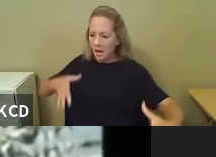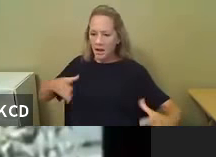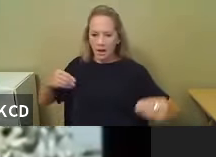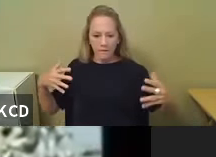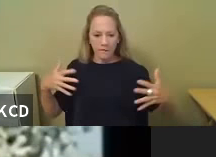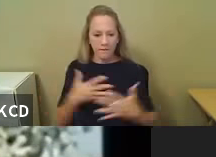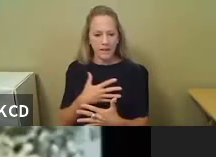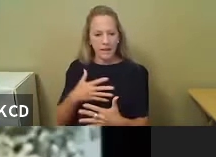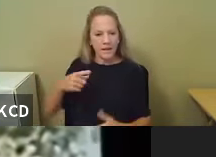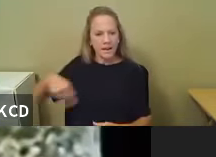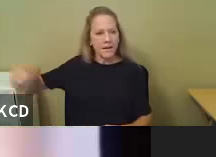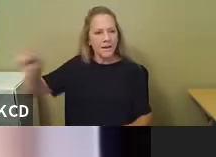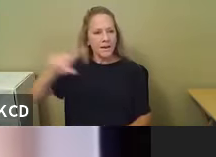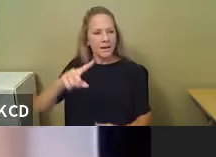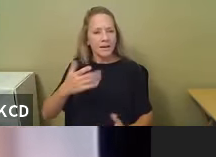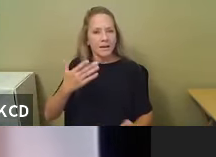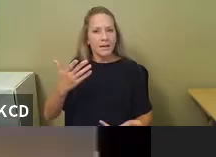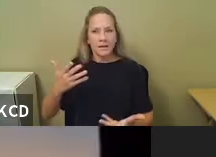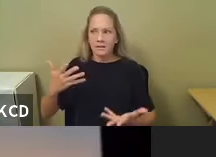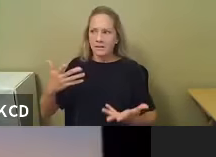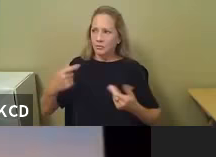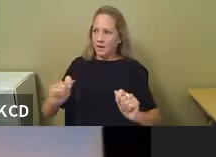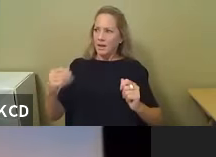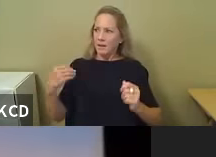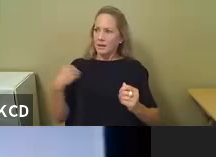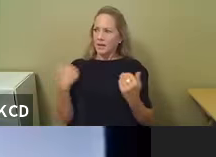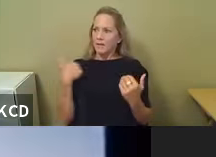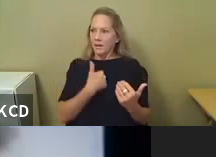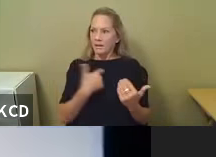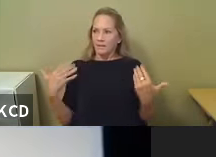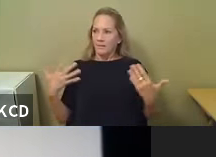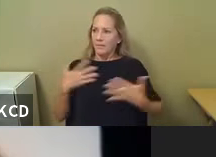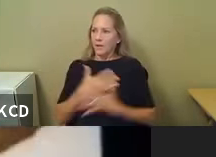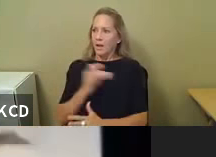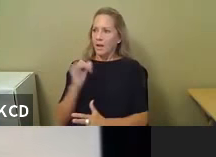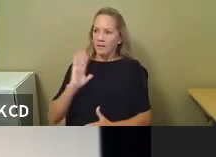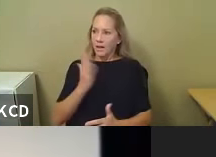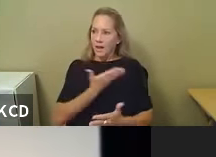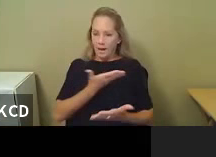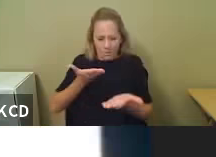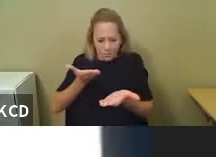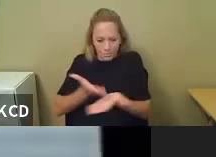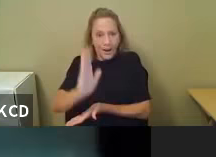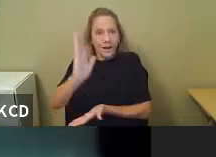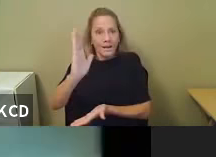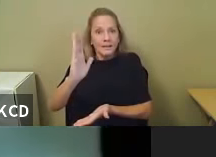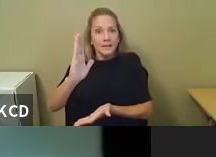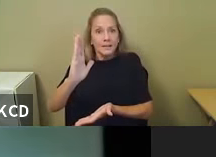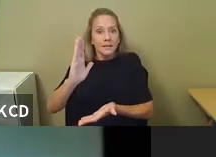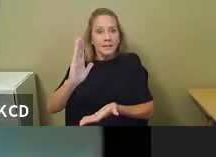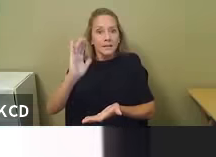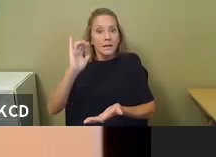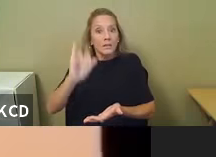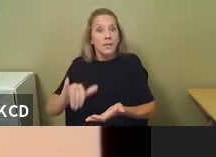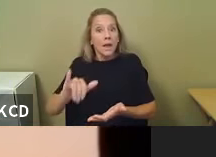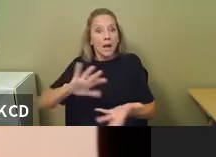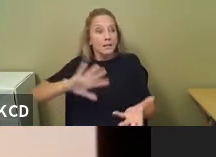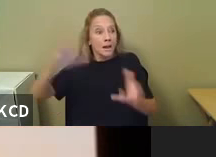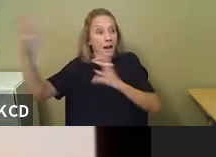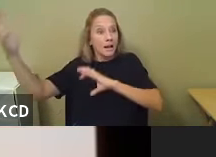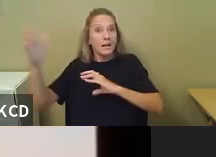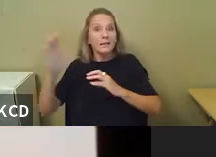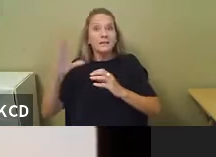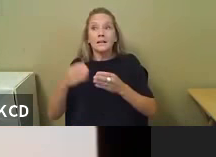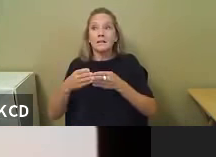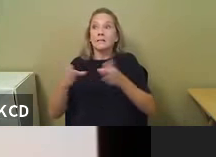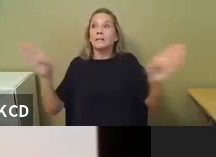Conspiring to rob us of our birthright, our freedom. Thus far, the chaos engulfing the rest of the country